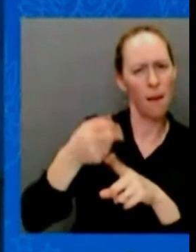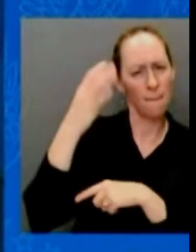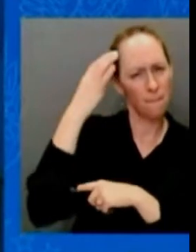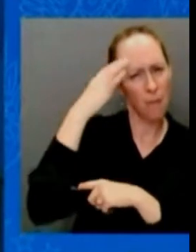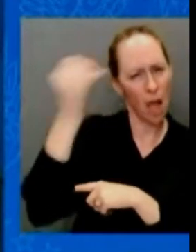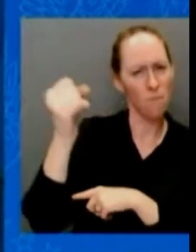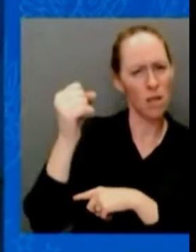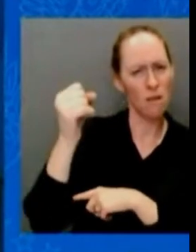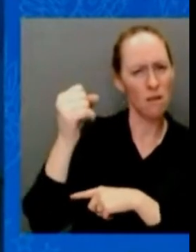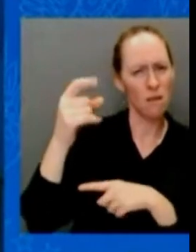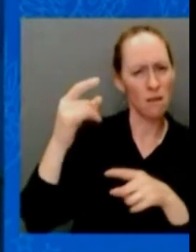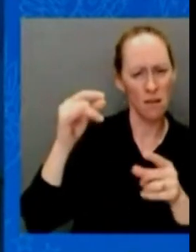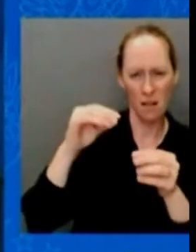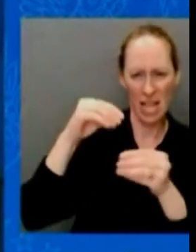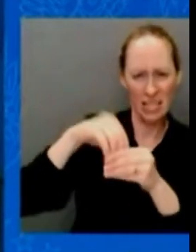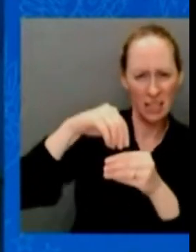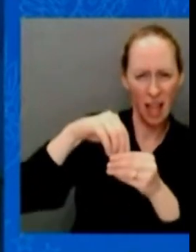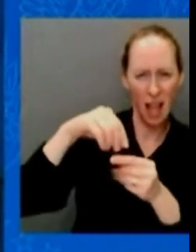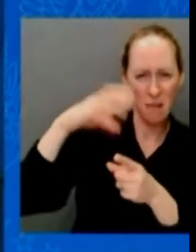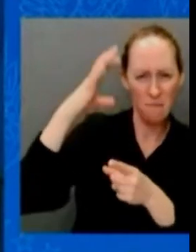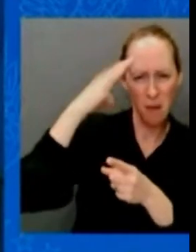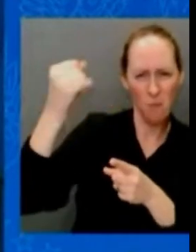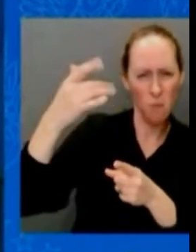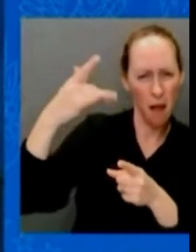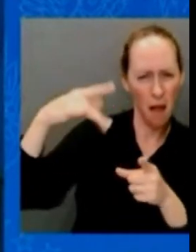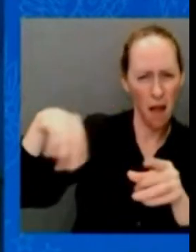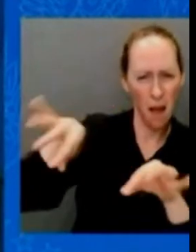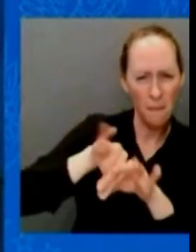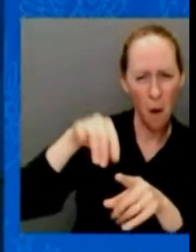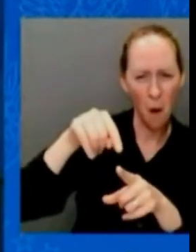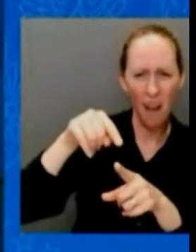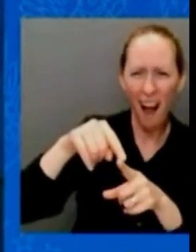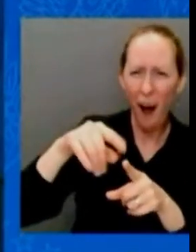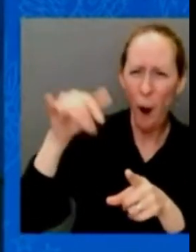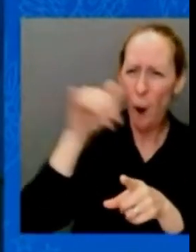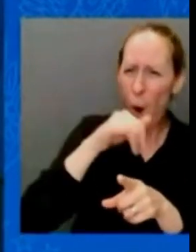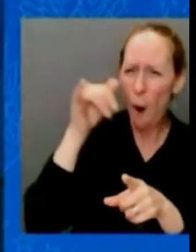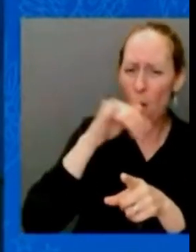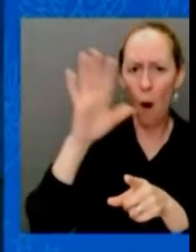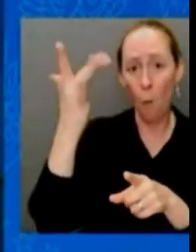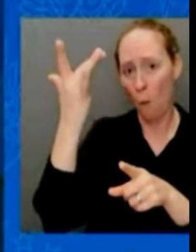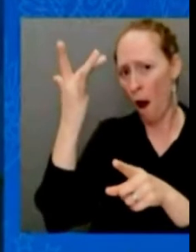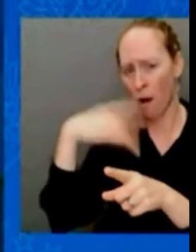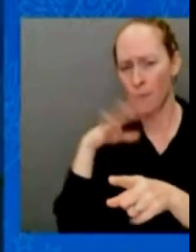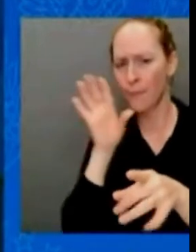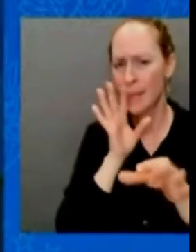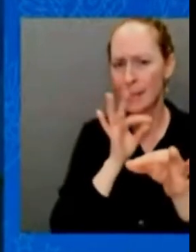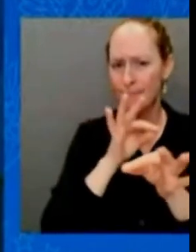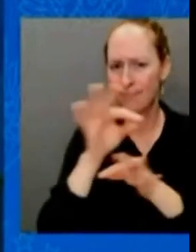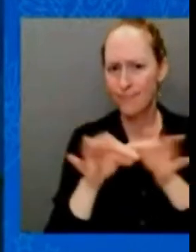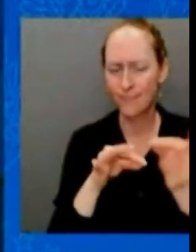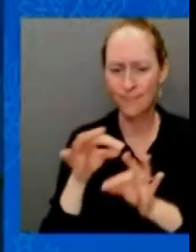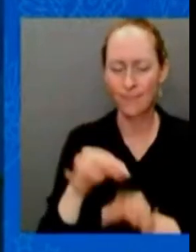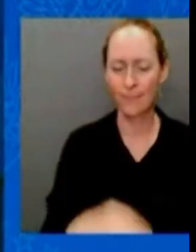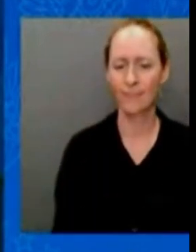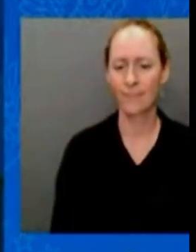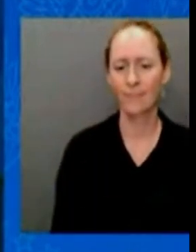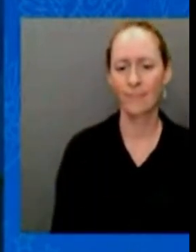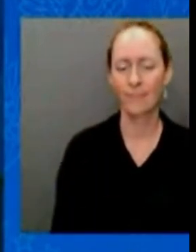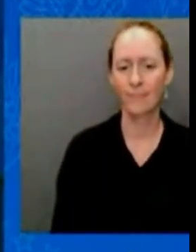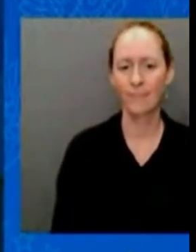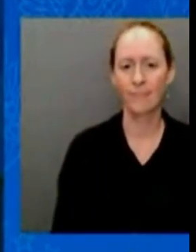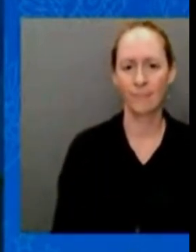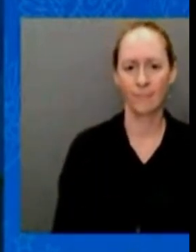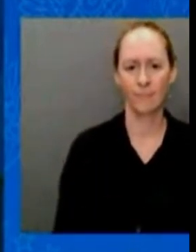Advanced computing systems require continual innovation in memory, and Micron teams lead the way.